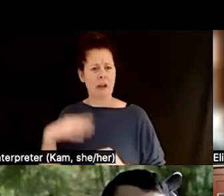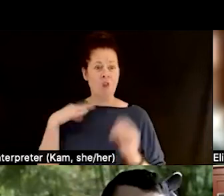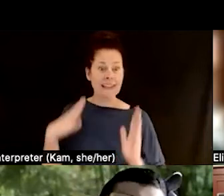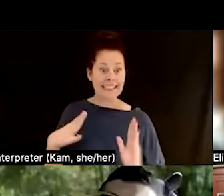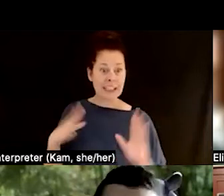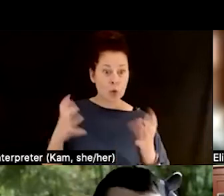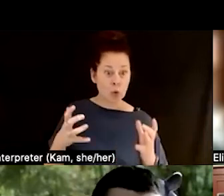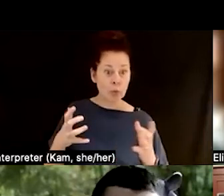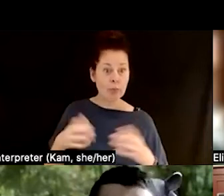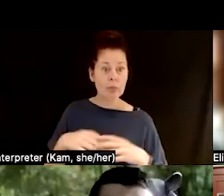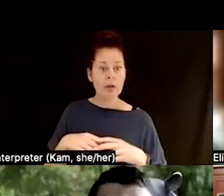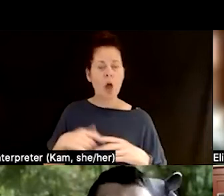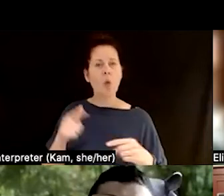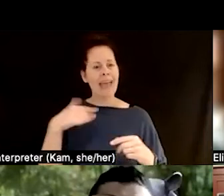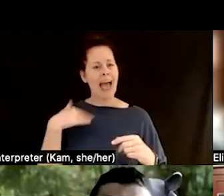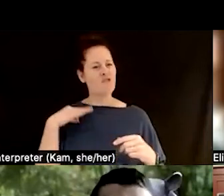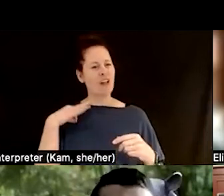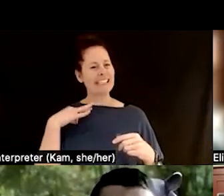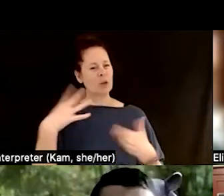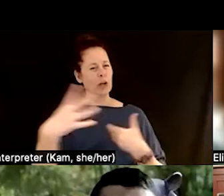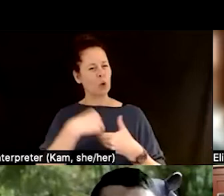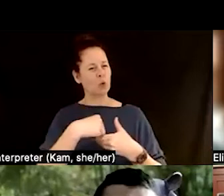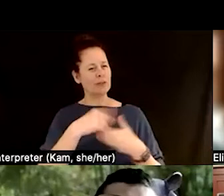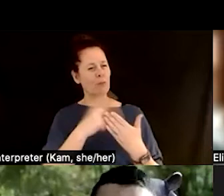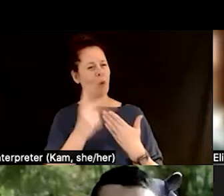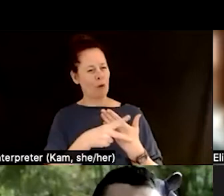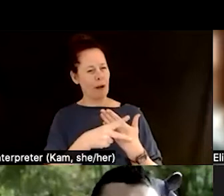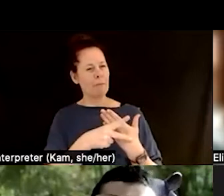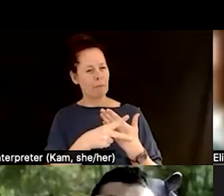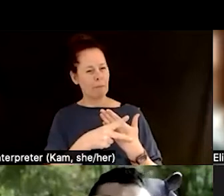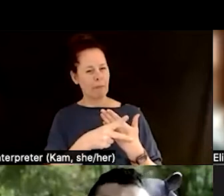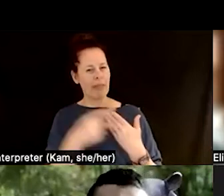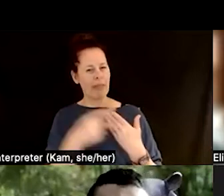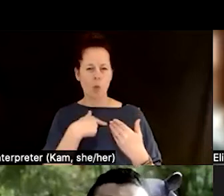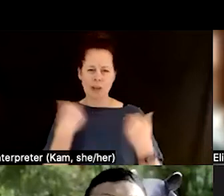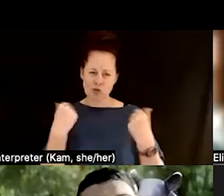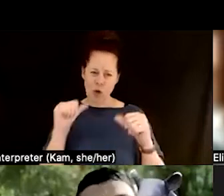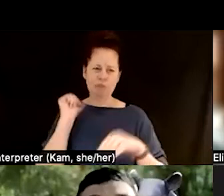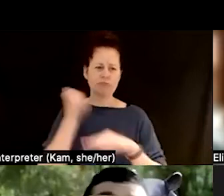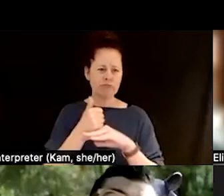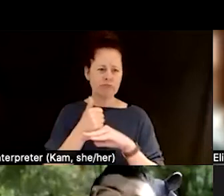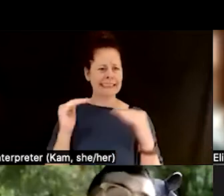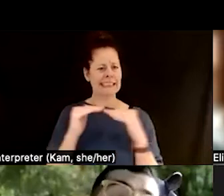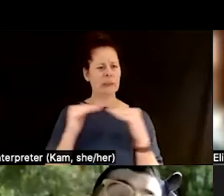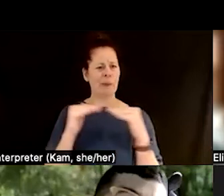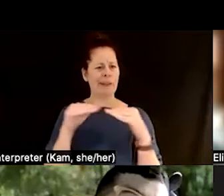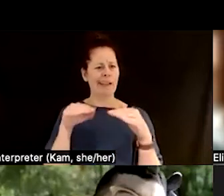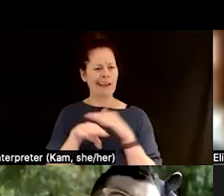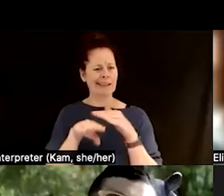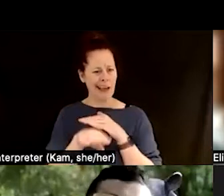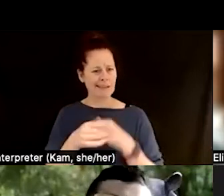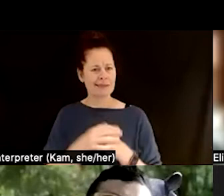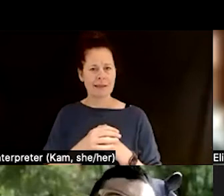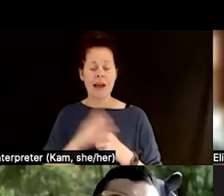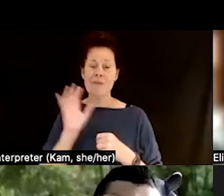we have our volunteer inclusion program, which we try to have equal access. So that's what my first start, I